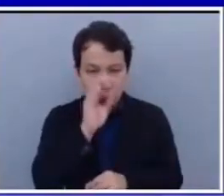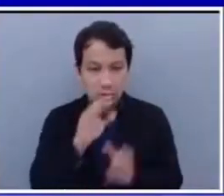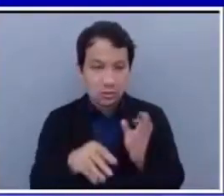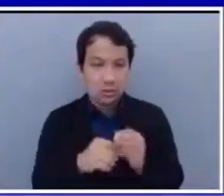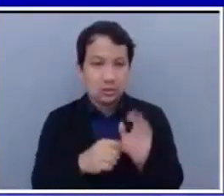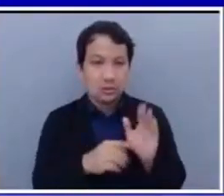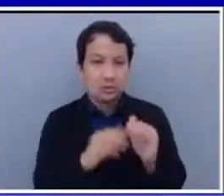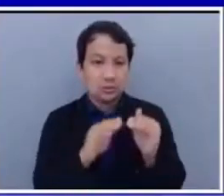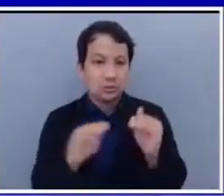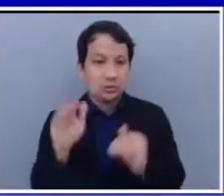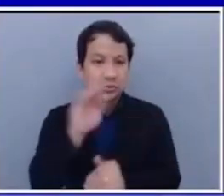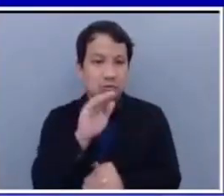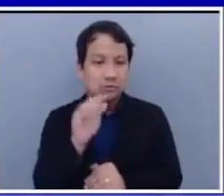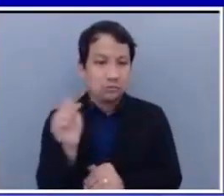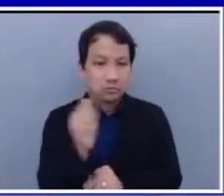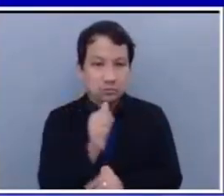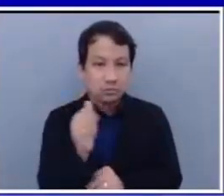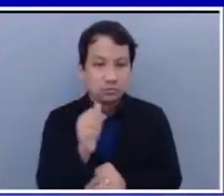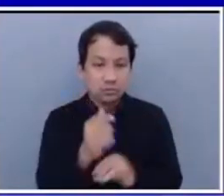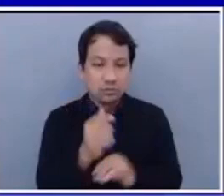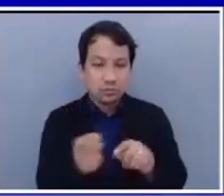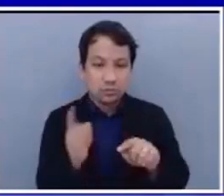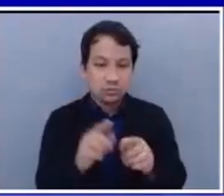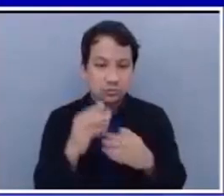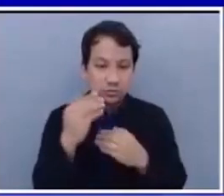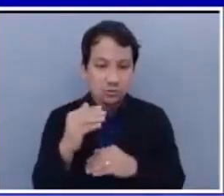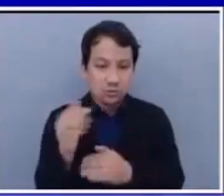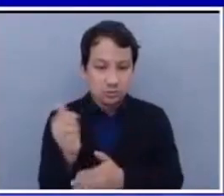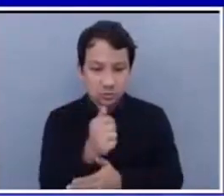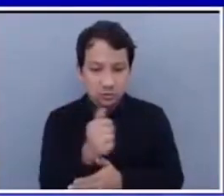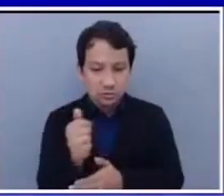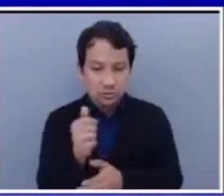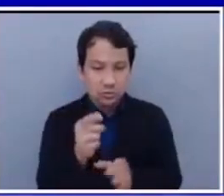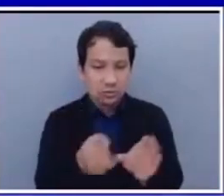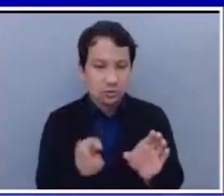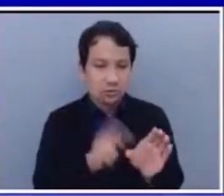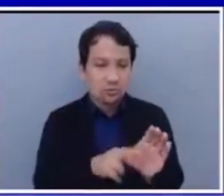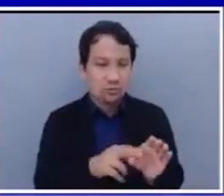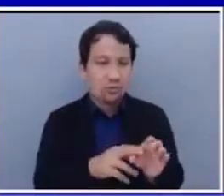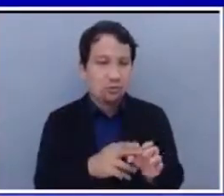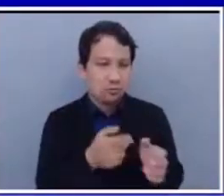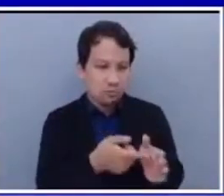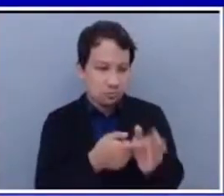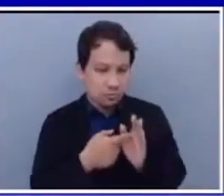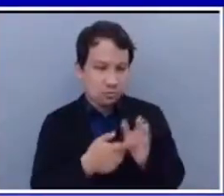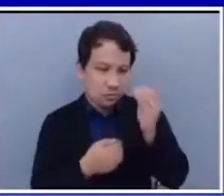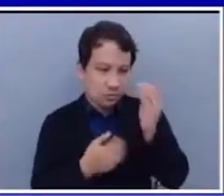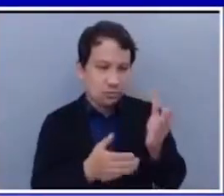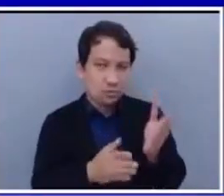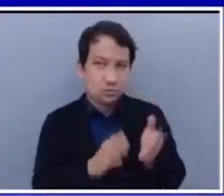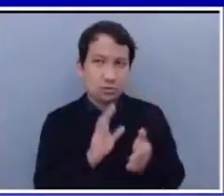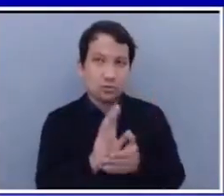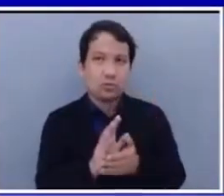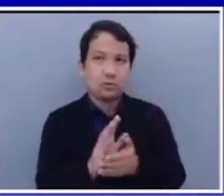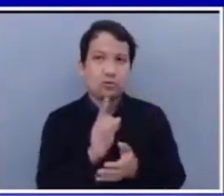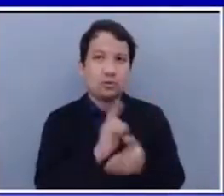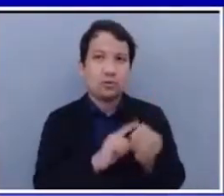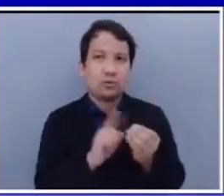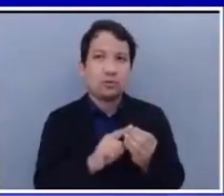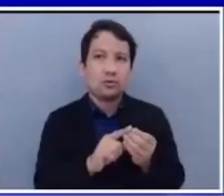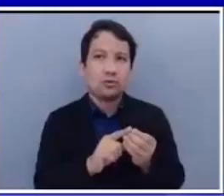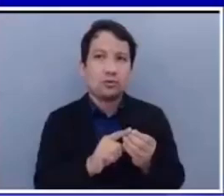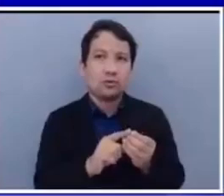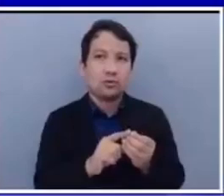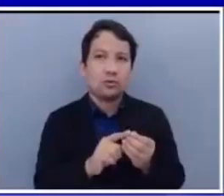transport costs with the increase of minimum fare? And also, I would like to request for the year-to-date of key employment indicators.